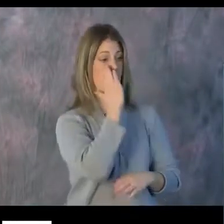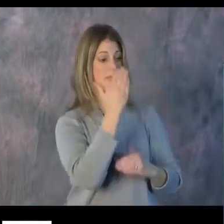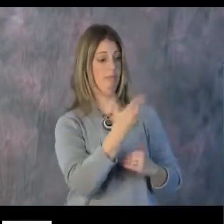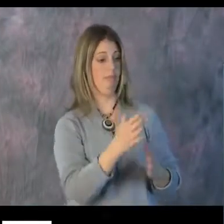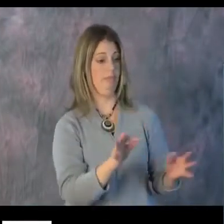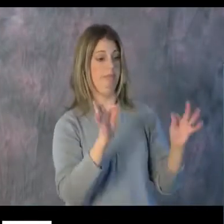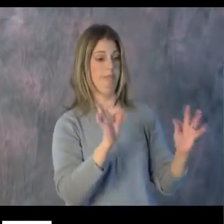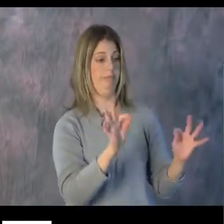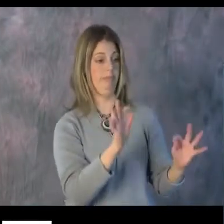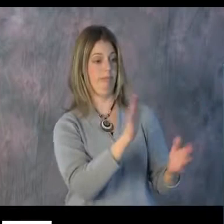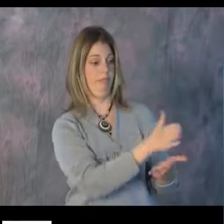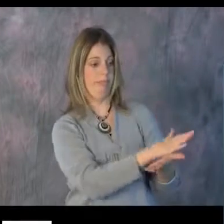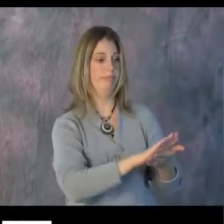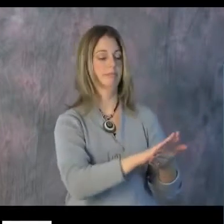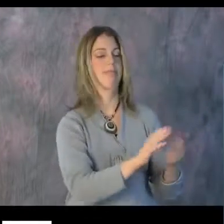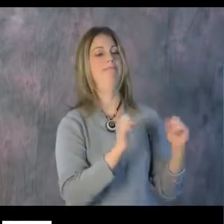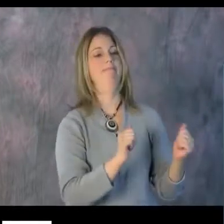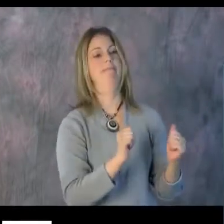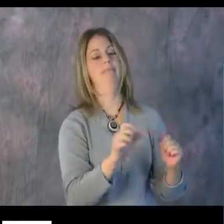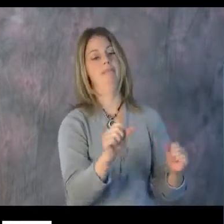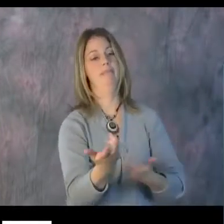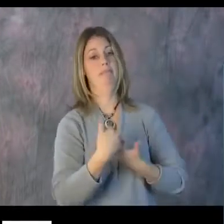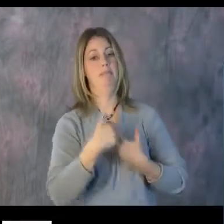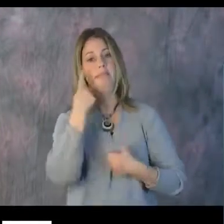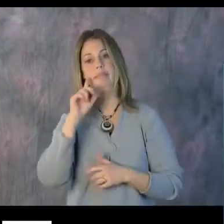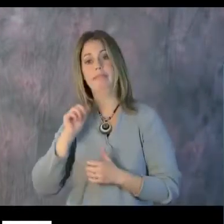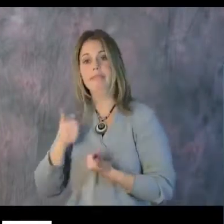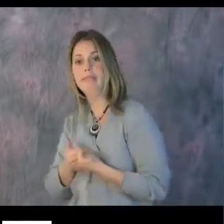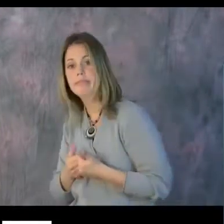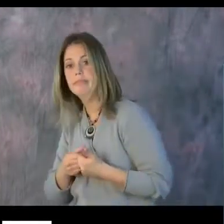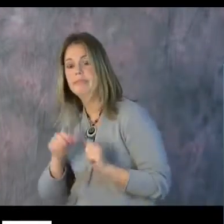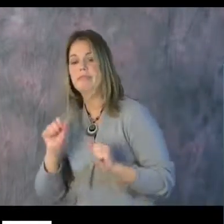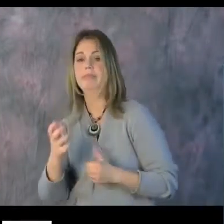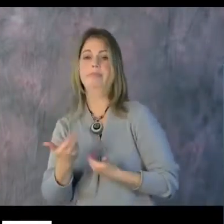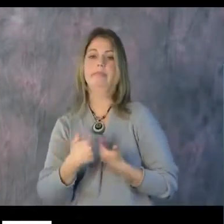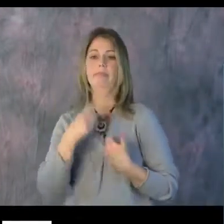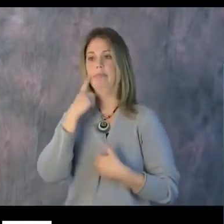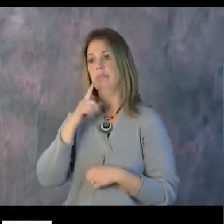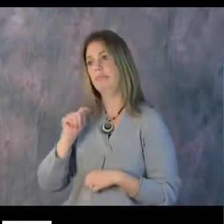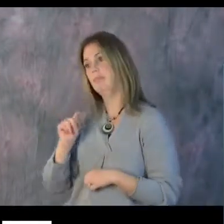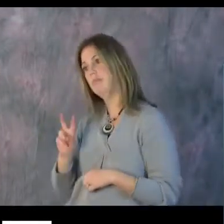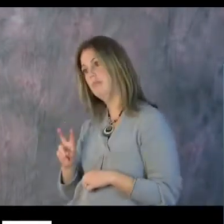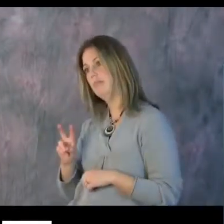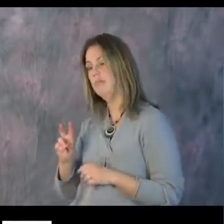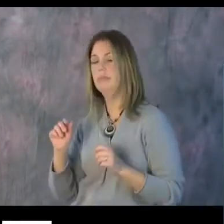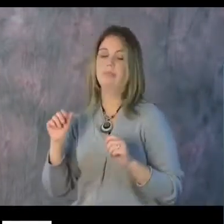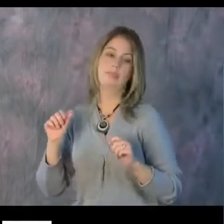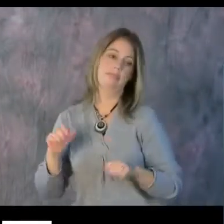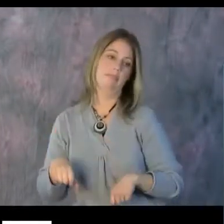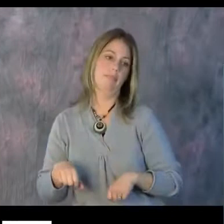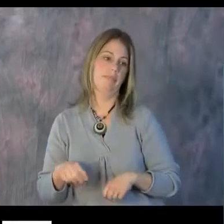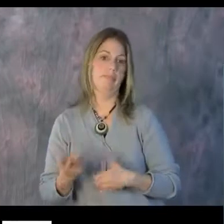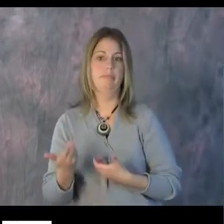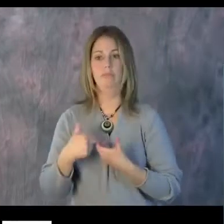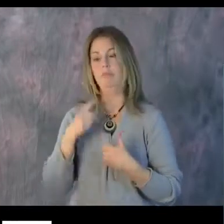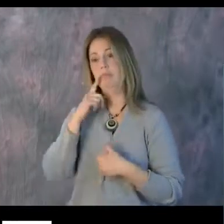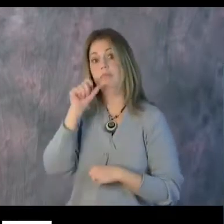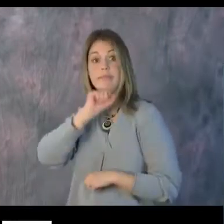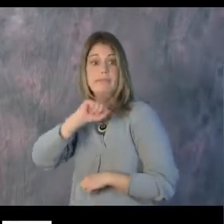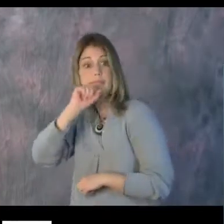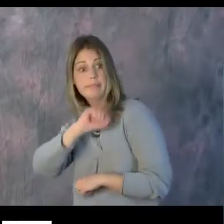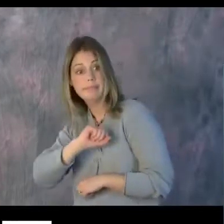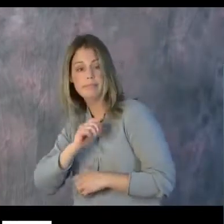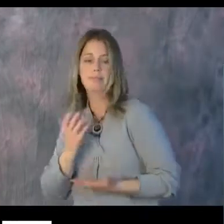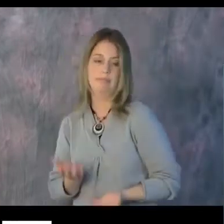Another statement you can use is, as long as your room is clean, or if your room is clean, then you can go out with me to watch TV